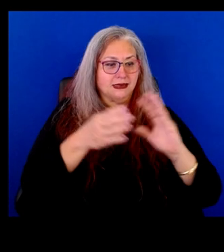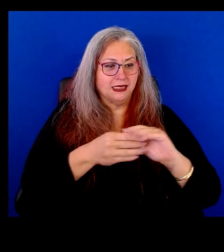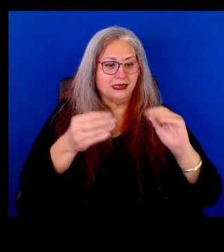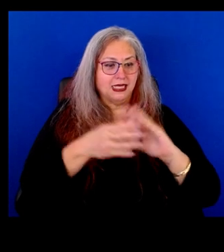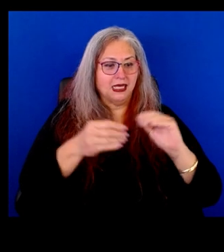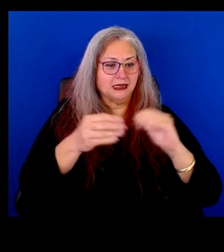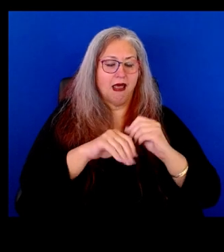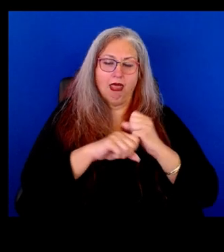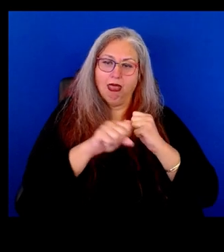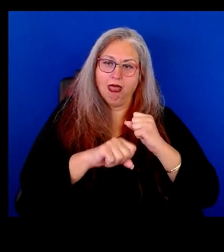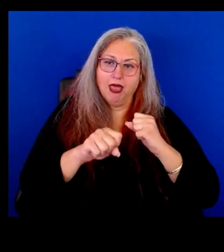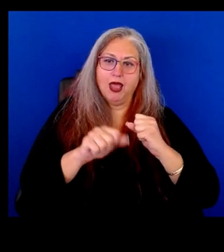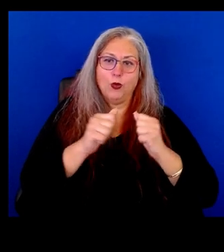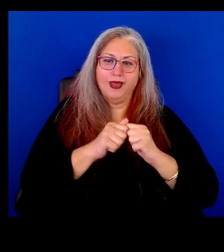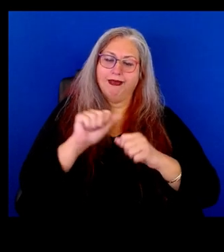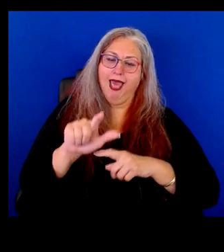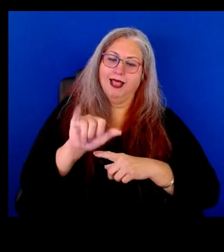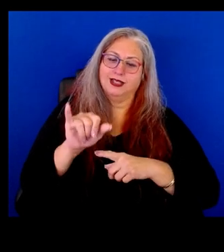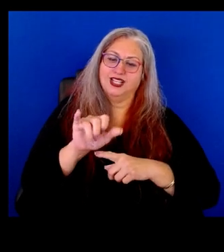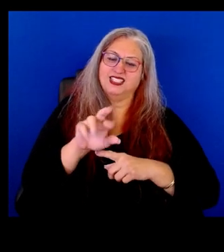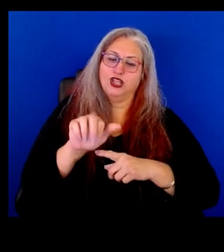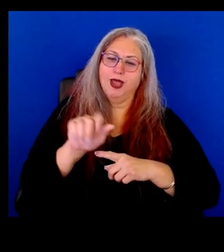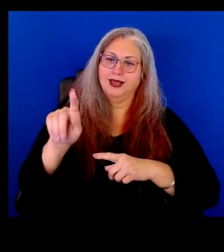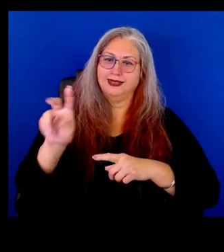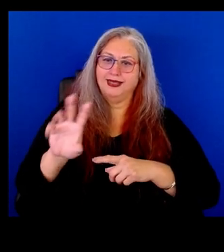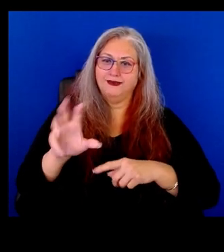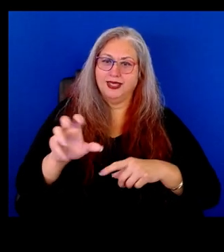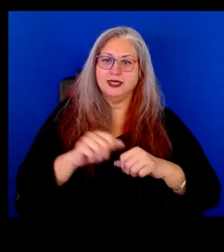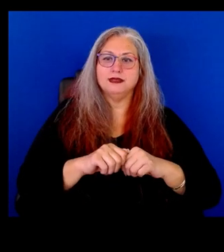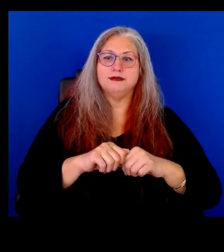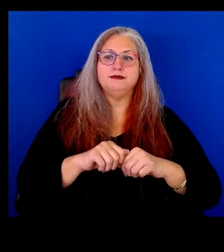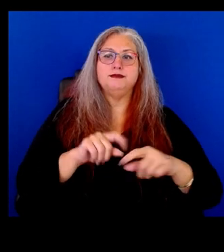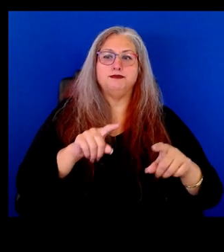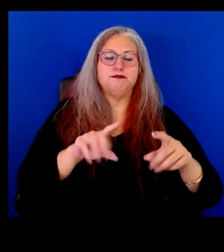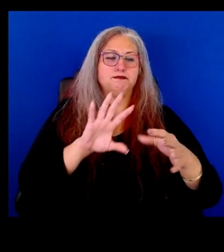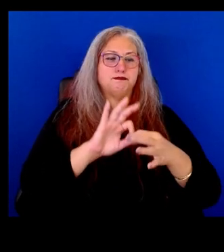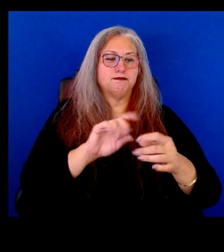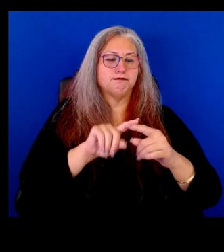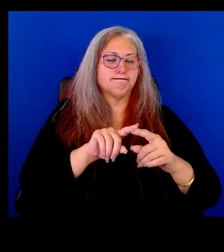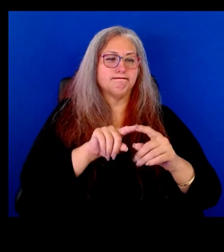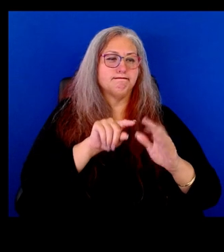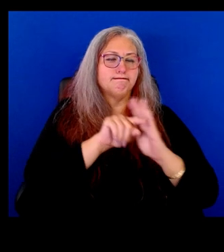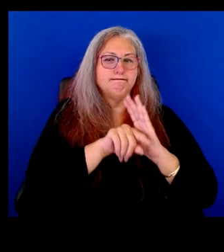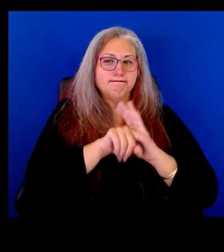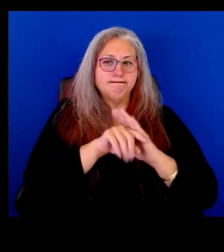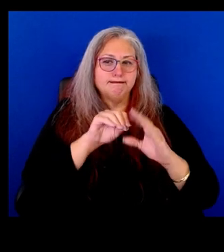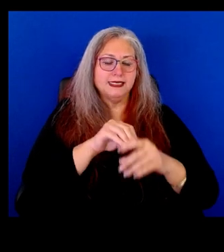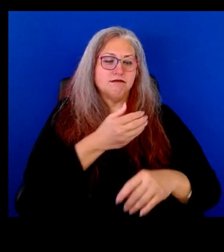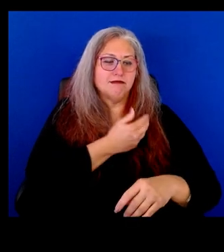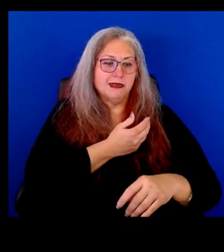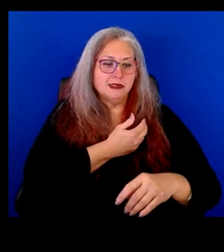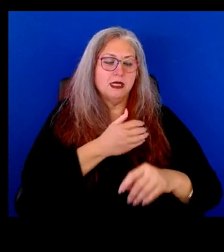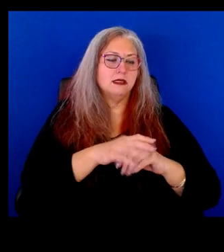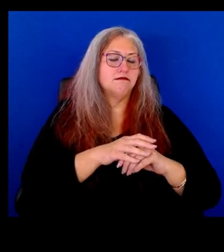about on Al Jazeera TV and the channels covering the Gaza